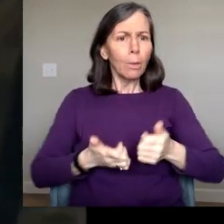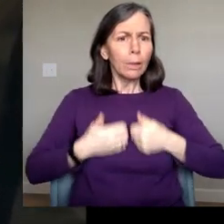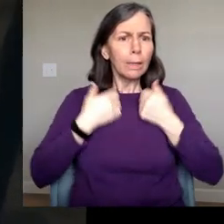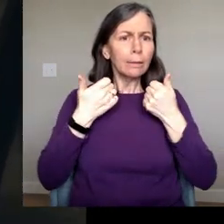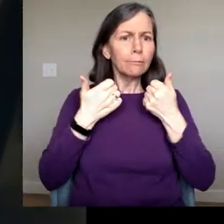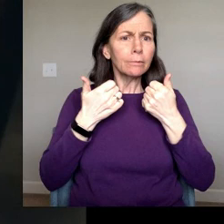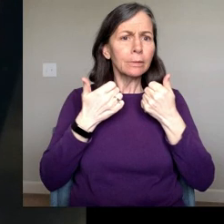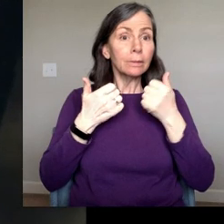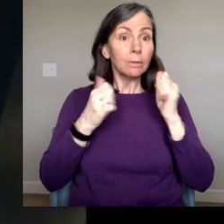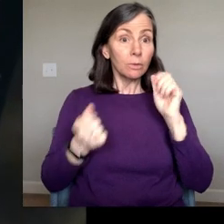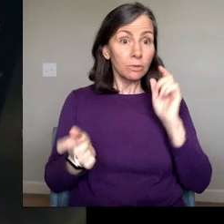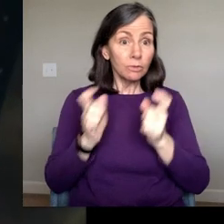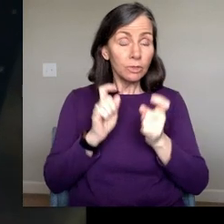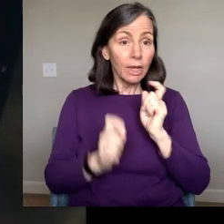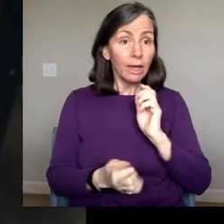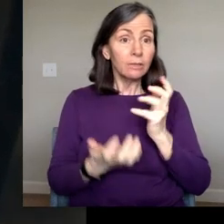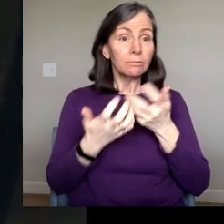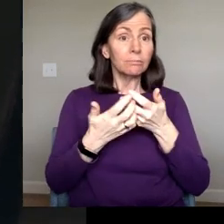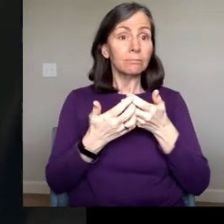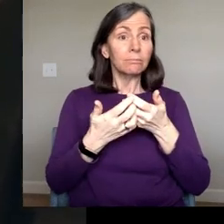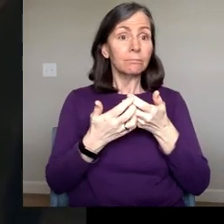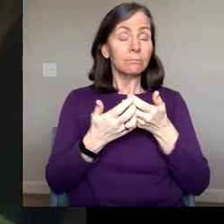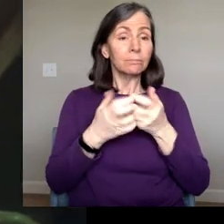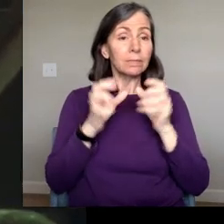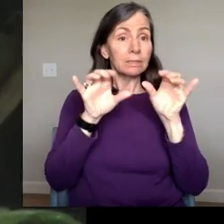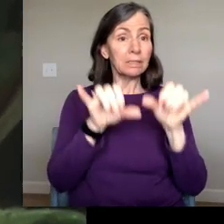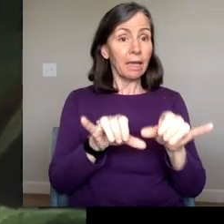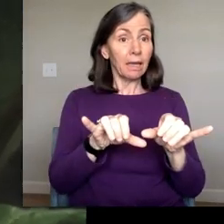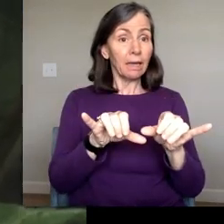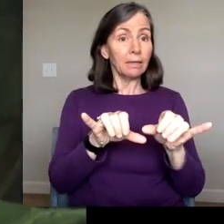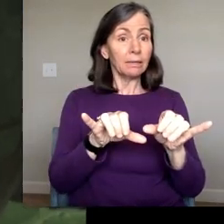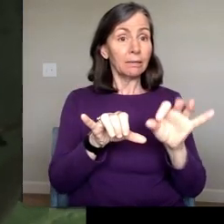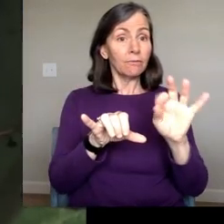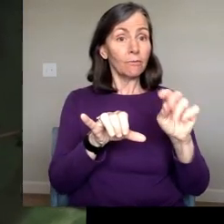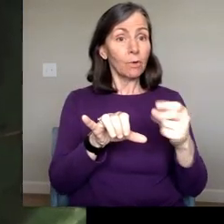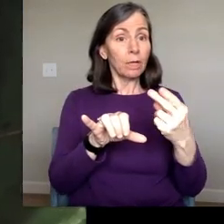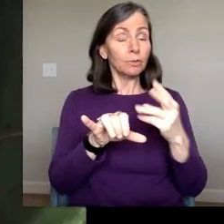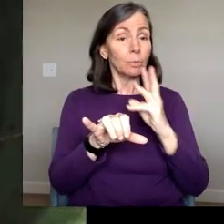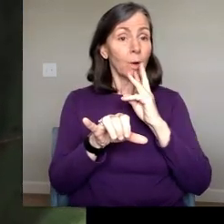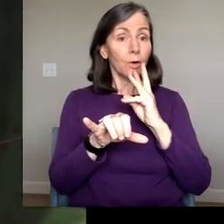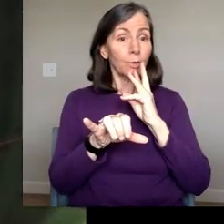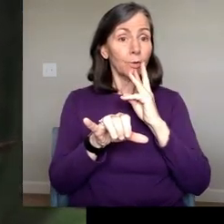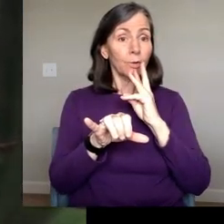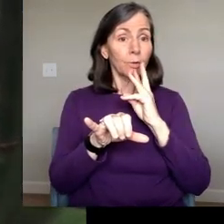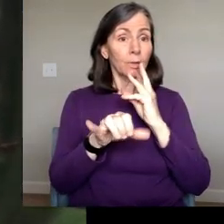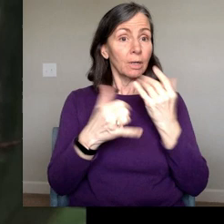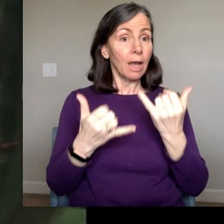Could they adapt to full-time life in a freshwater lake?